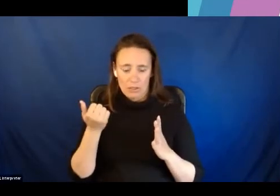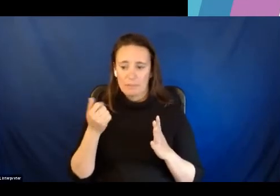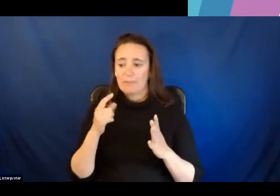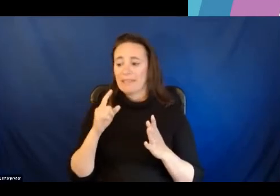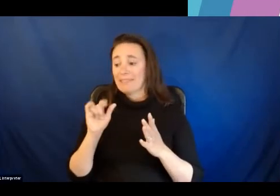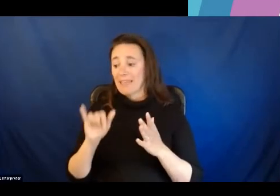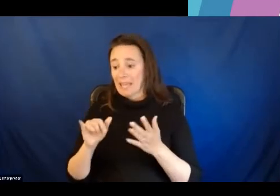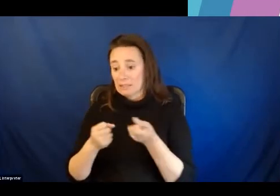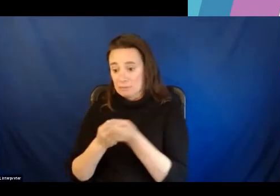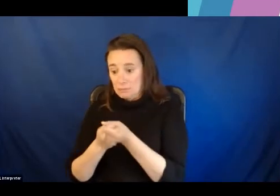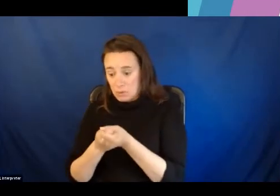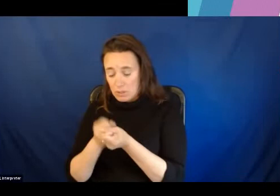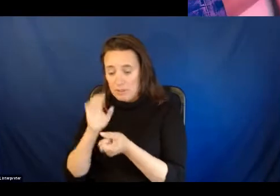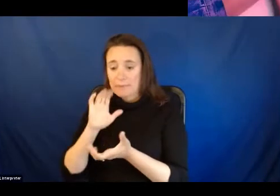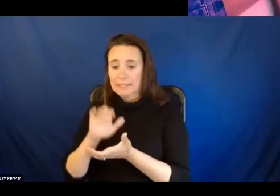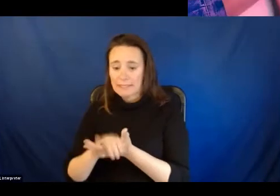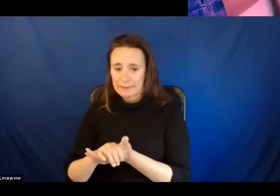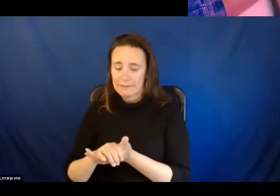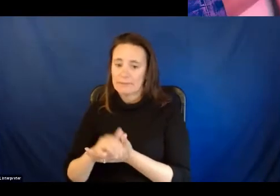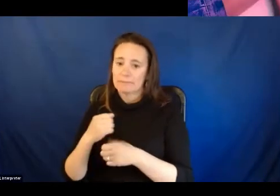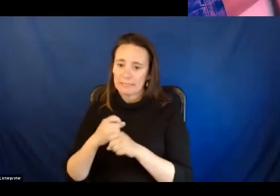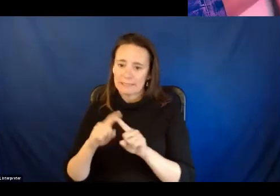can be all the difference.